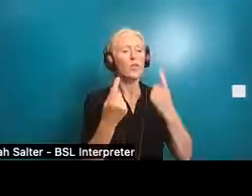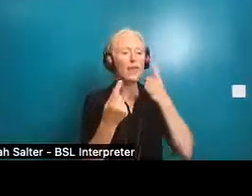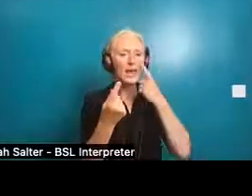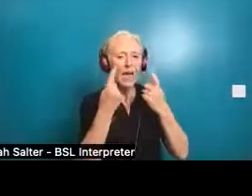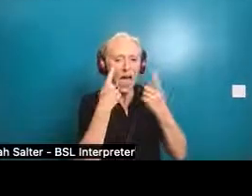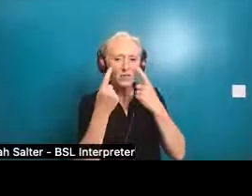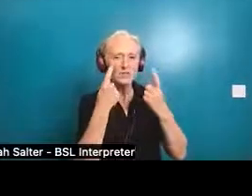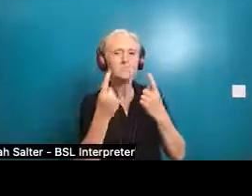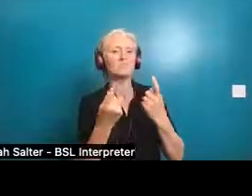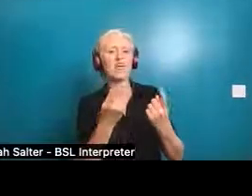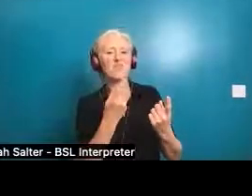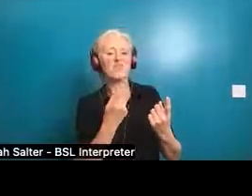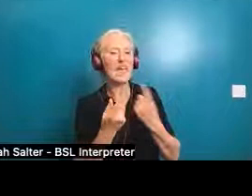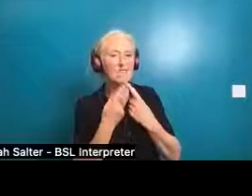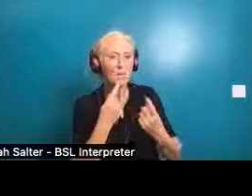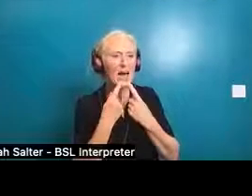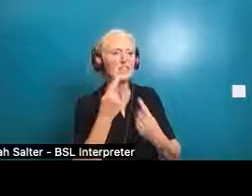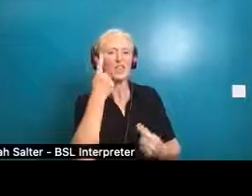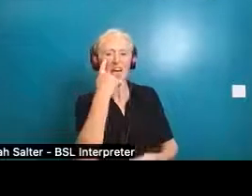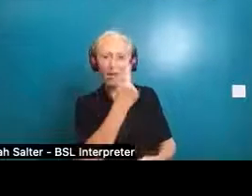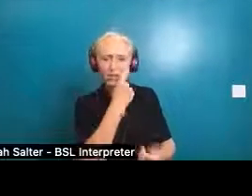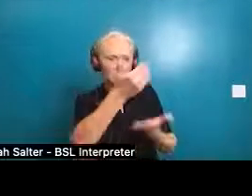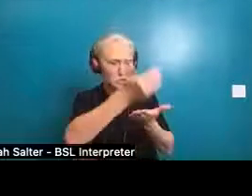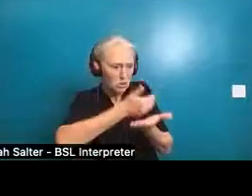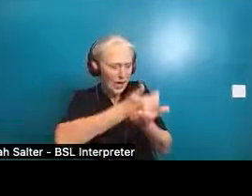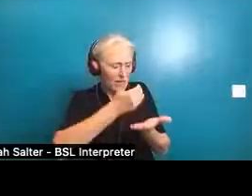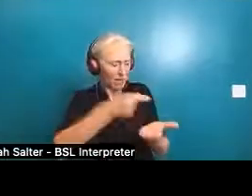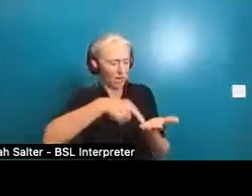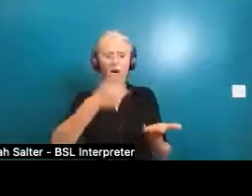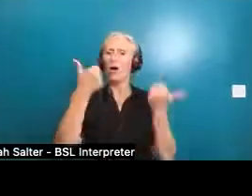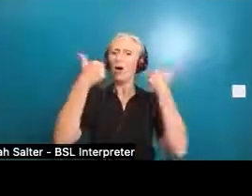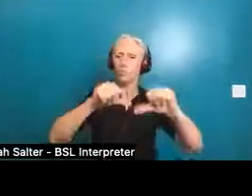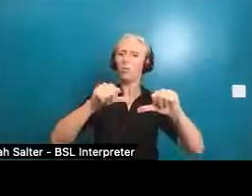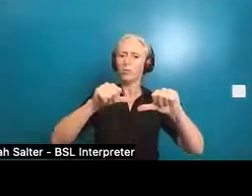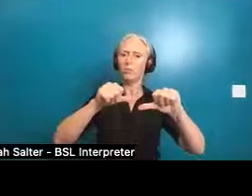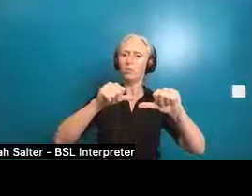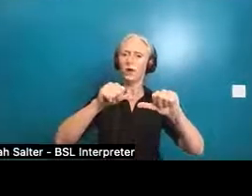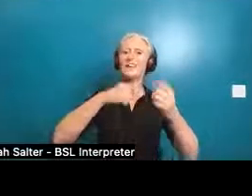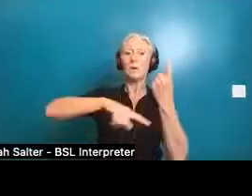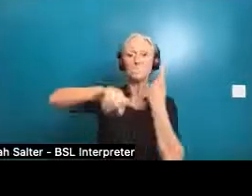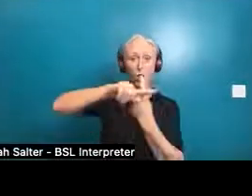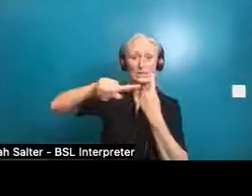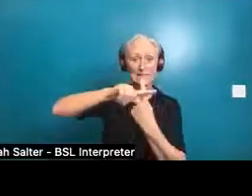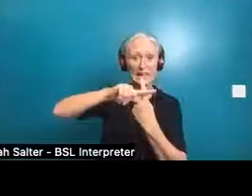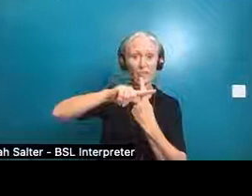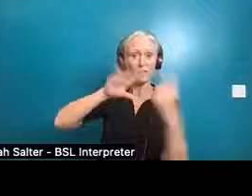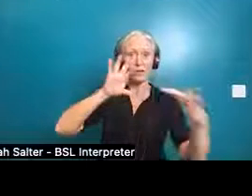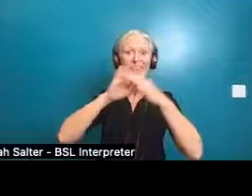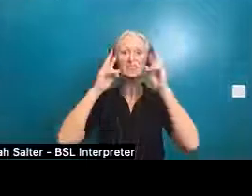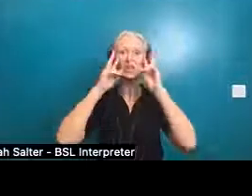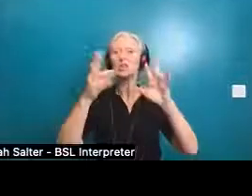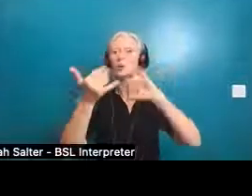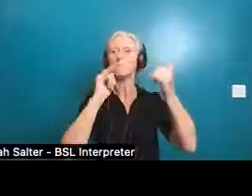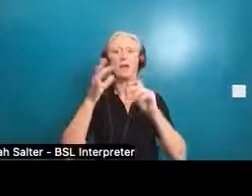that the drug or the intervention was having a positive effect on their vision, i.e. stabilizing the patient or an improvement in